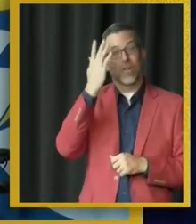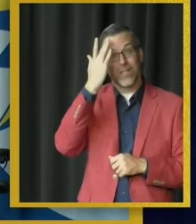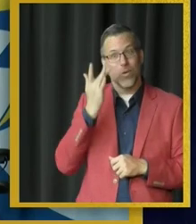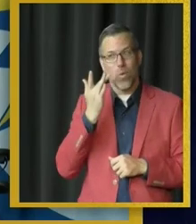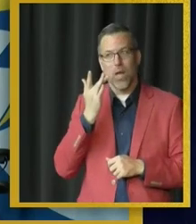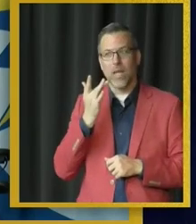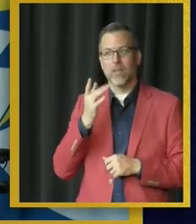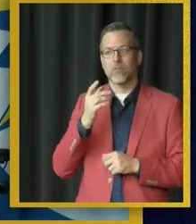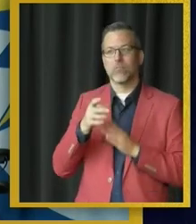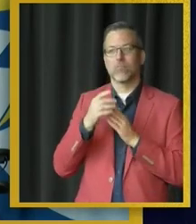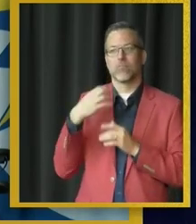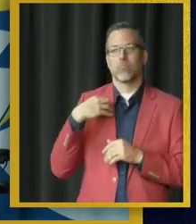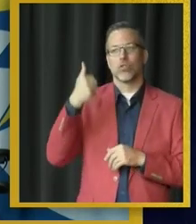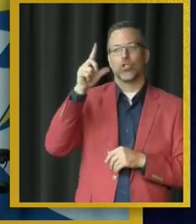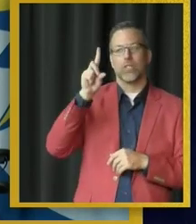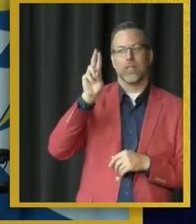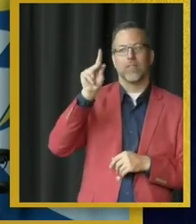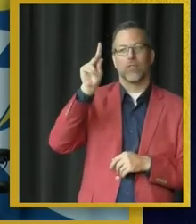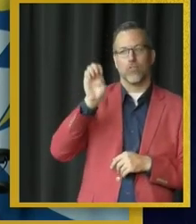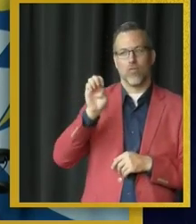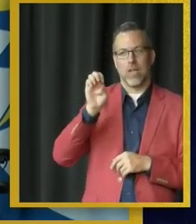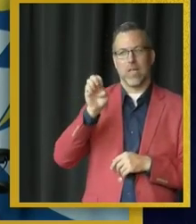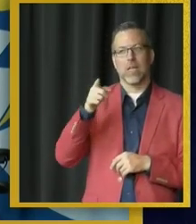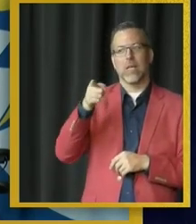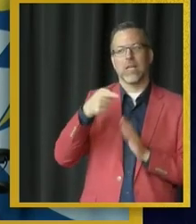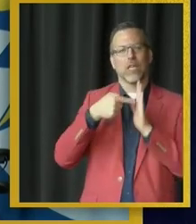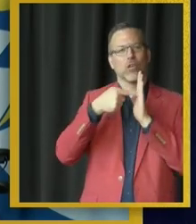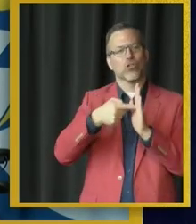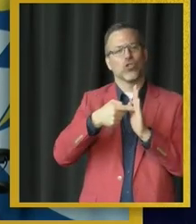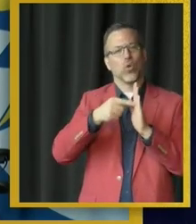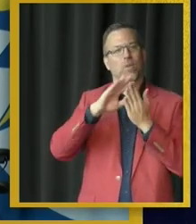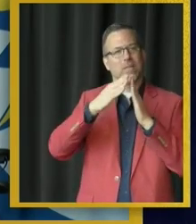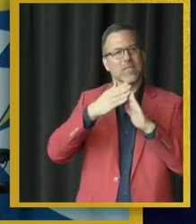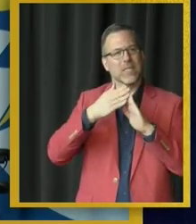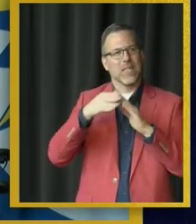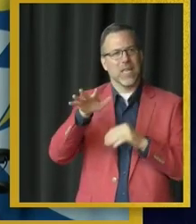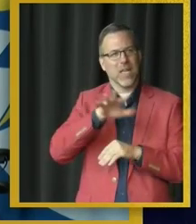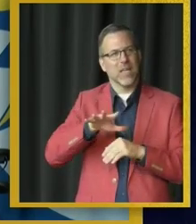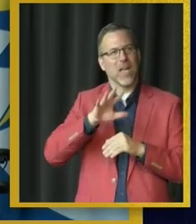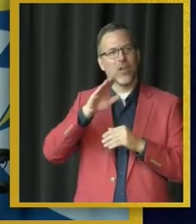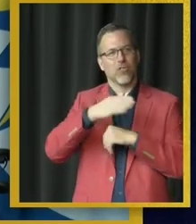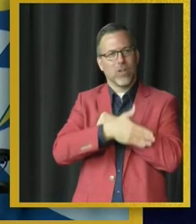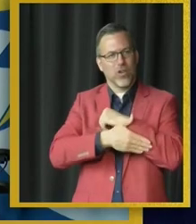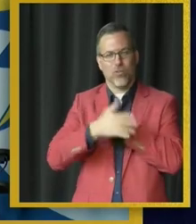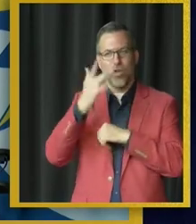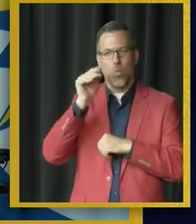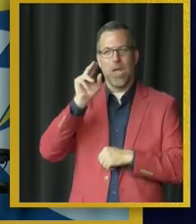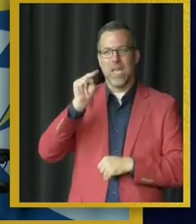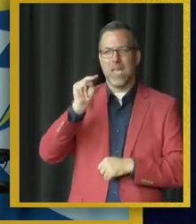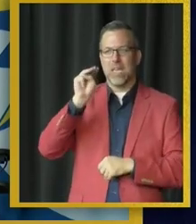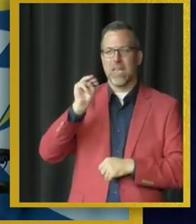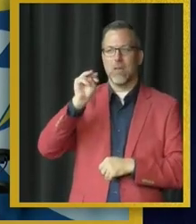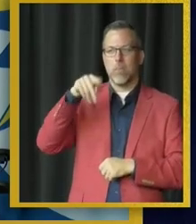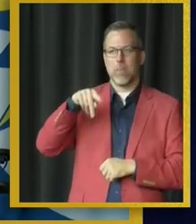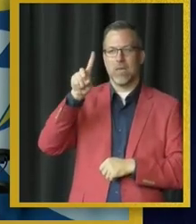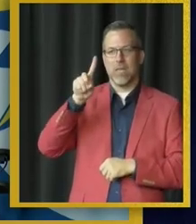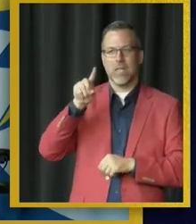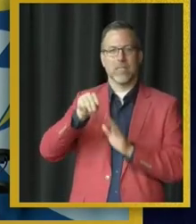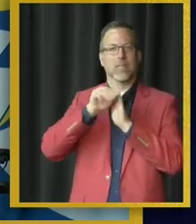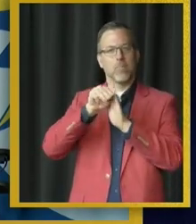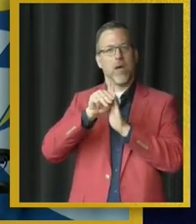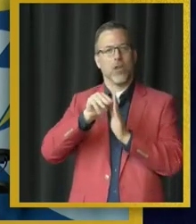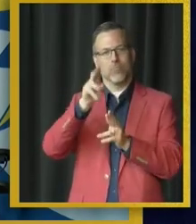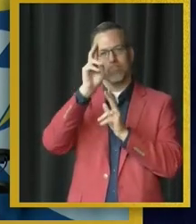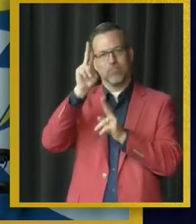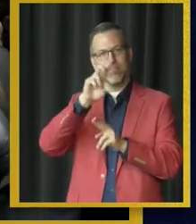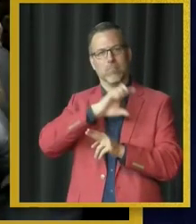of Chief Drake, who's shown the city and the entire country why MNPD is a model police force. And I